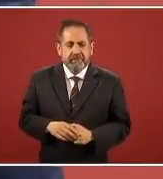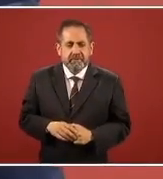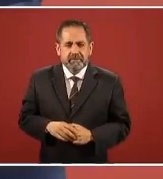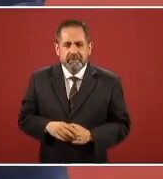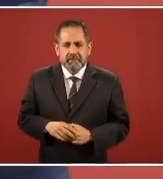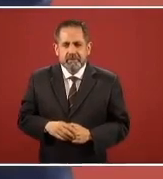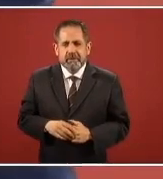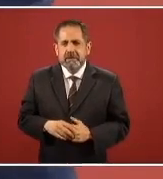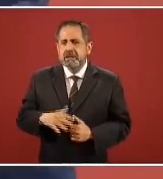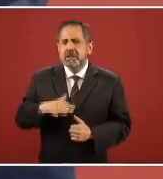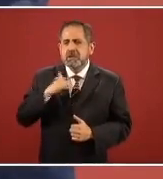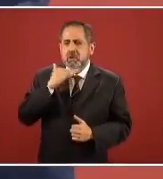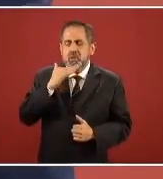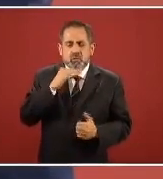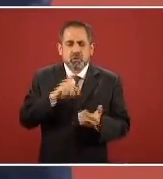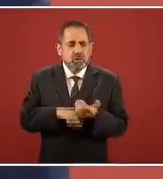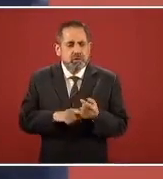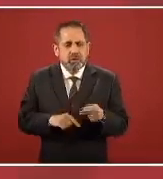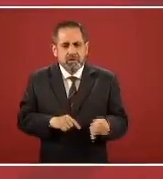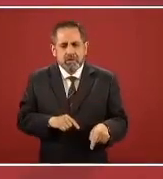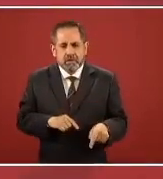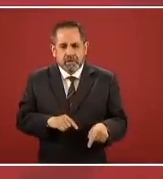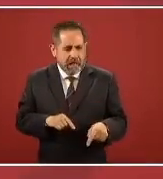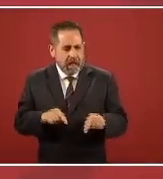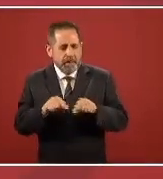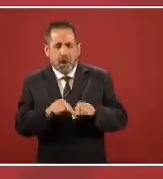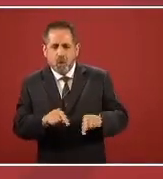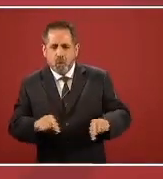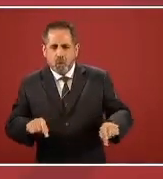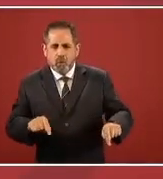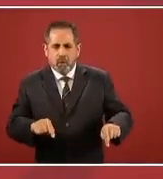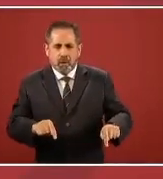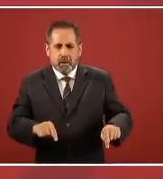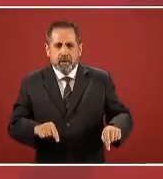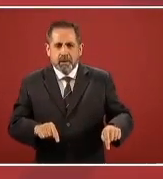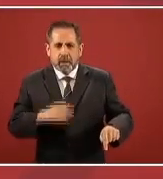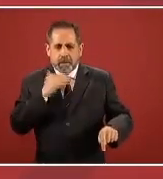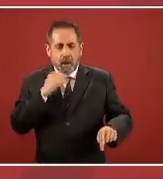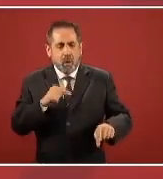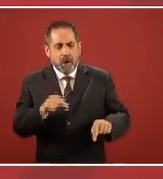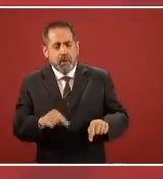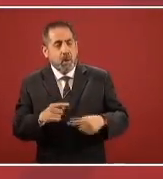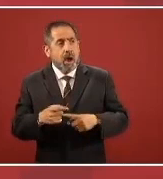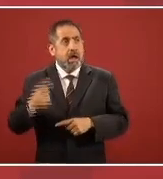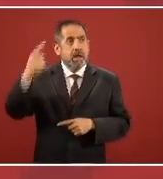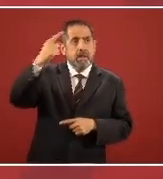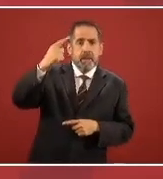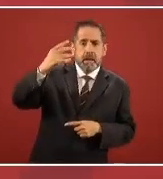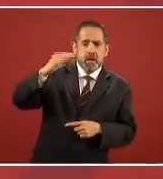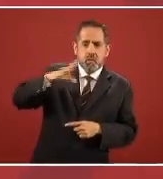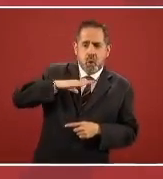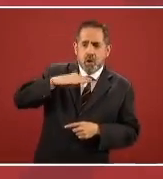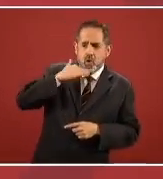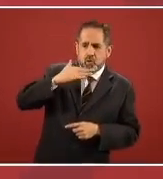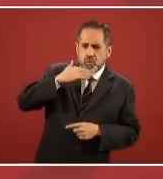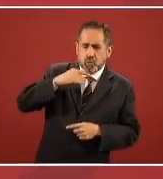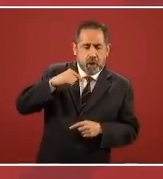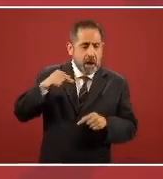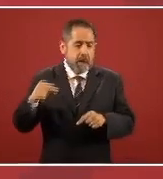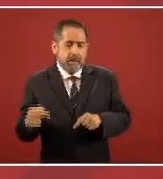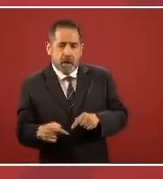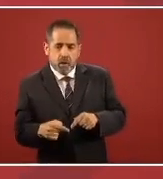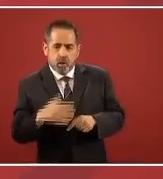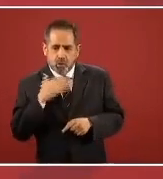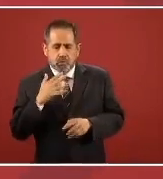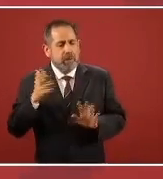De que la corrupción era la de abajo. That corruption más, came from the bottom. Se decía.